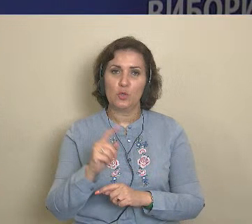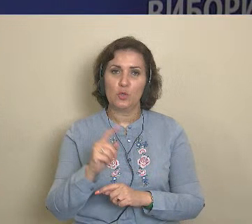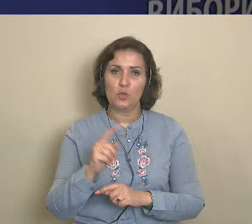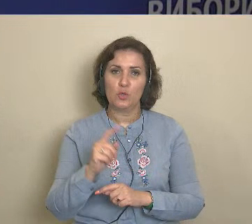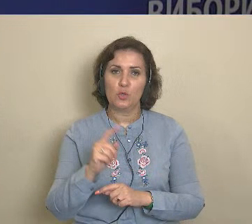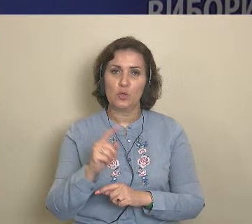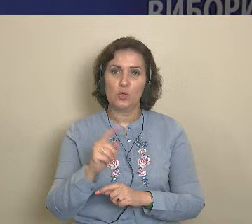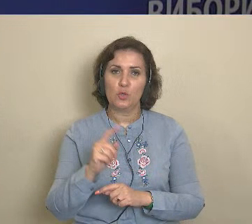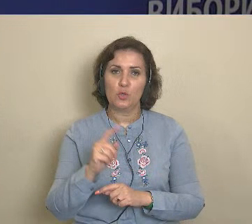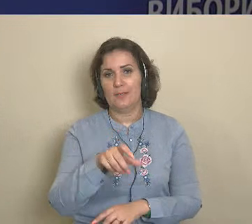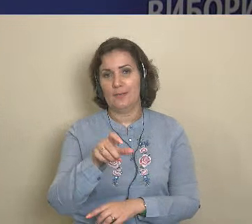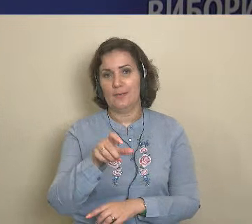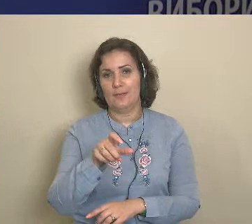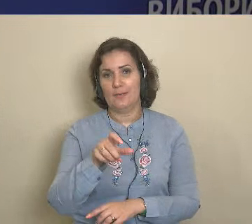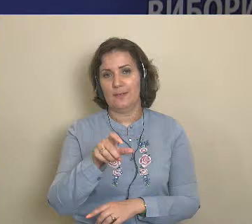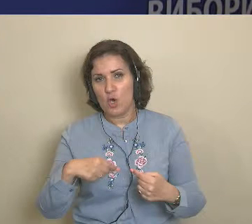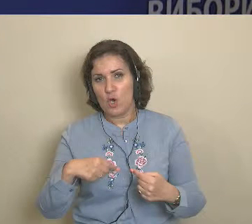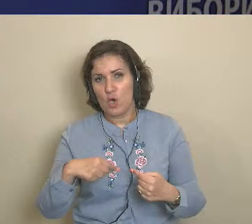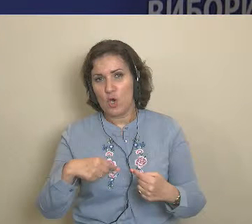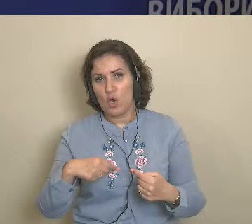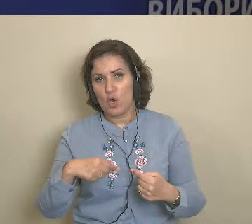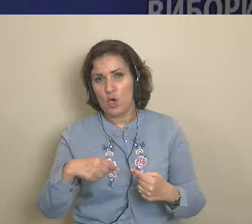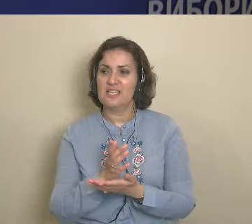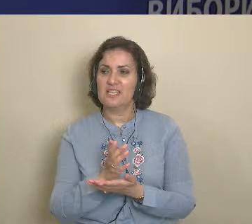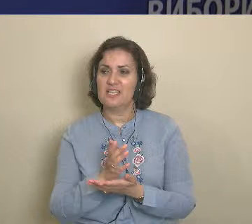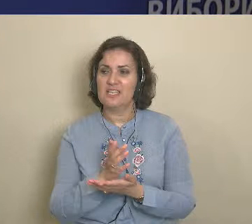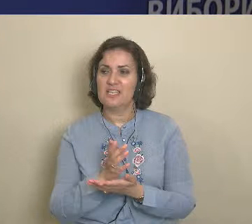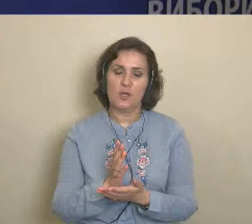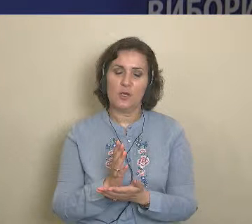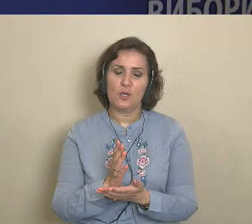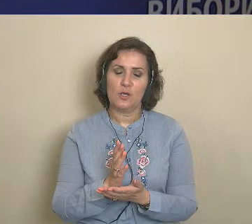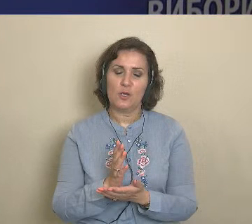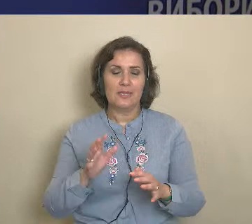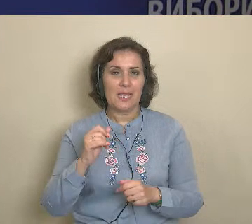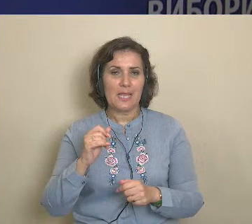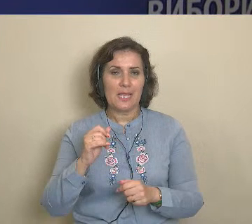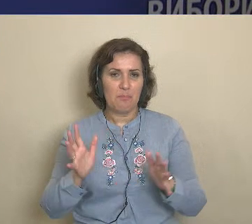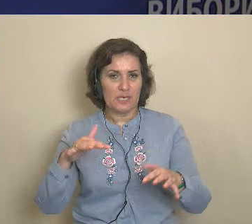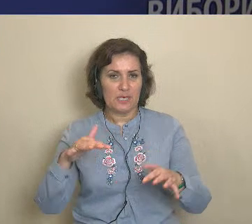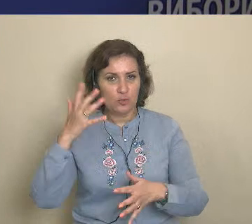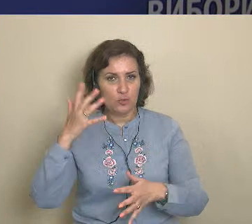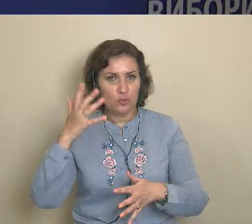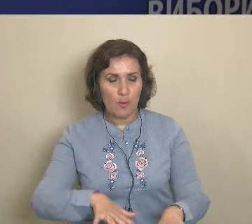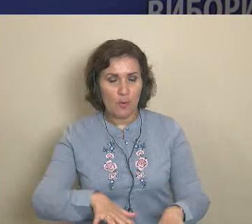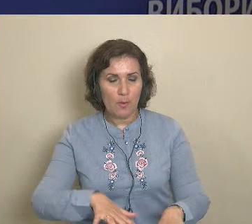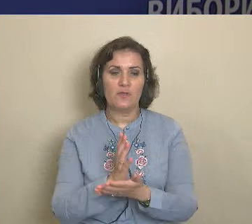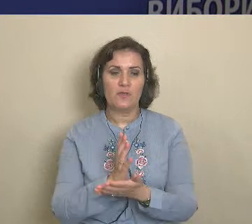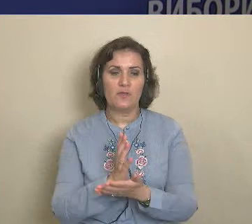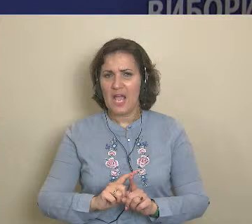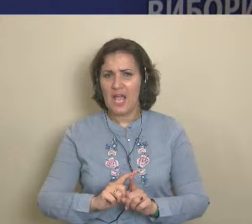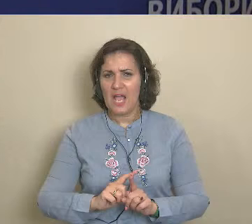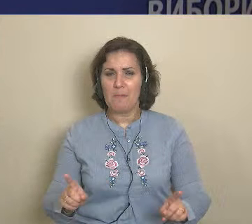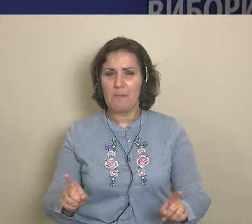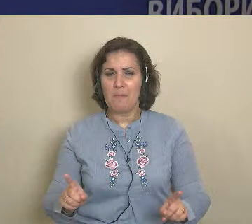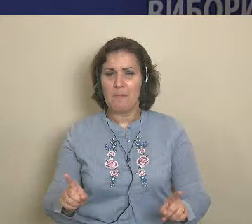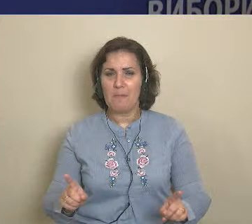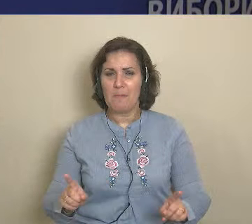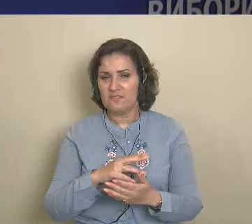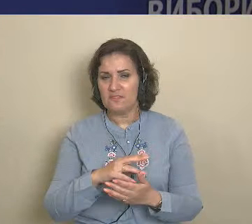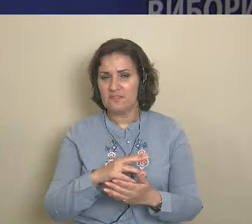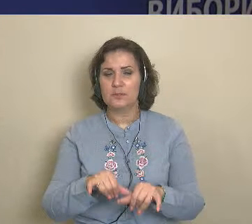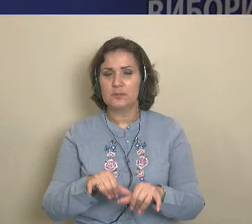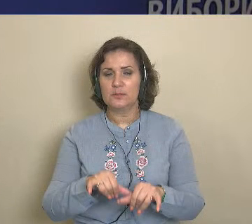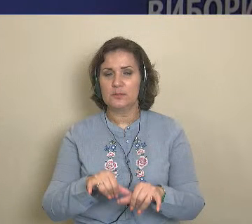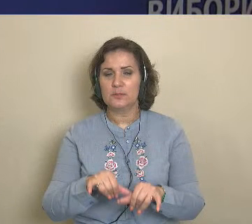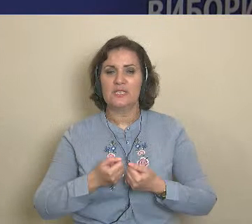the electoral address brought about the situation when in small territorial communities, which are located at the Black Sea shore, there were a lot